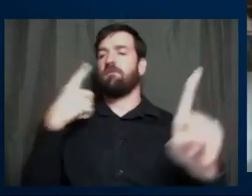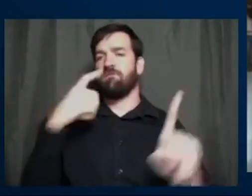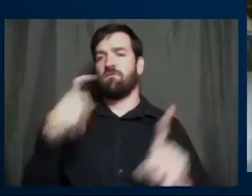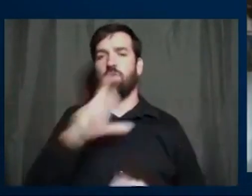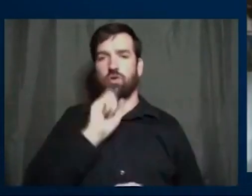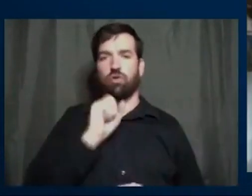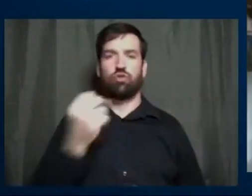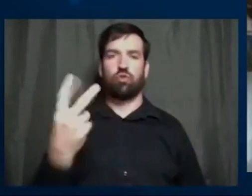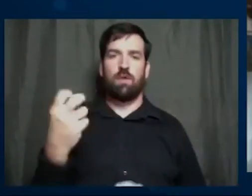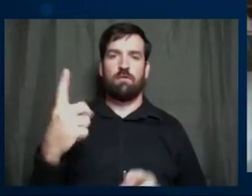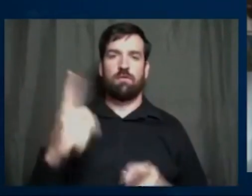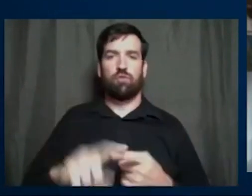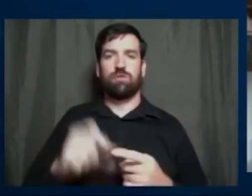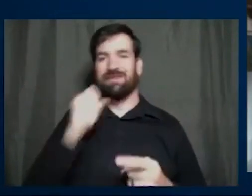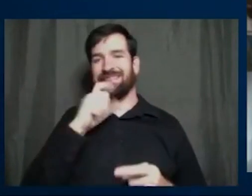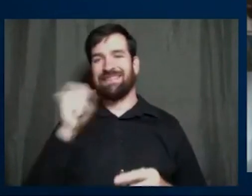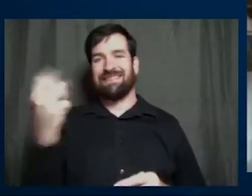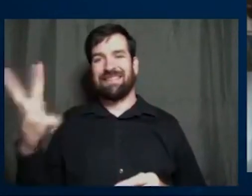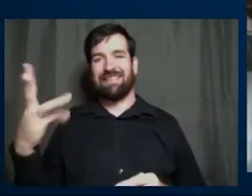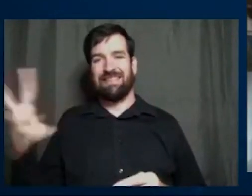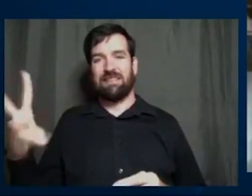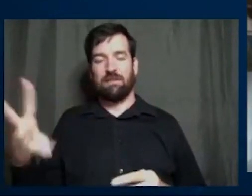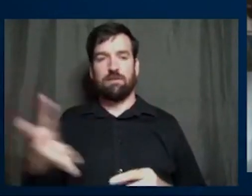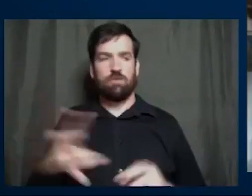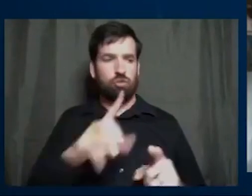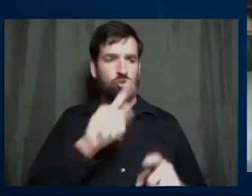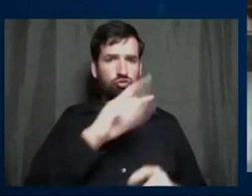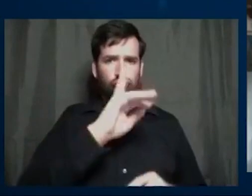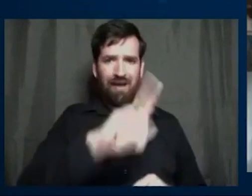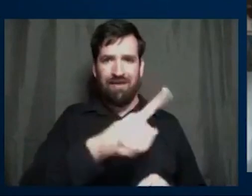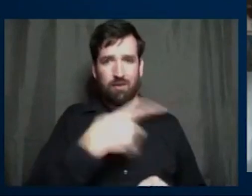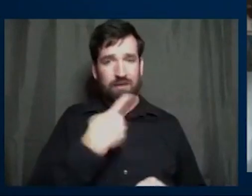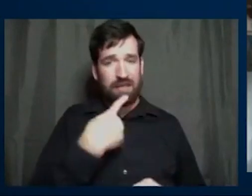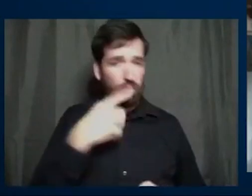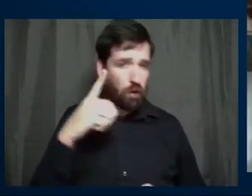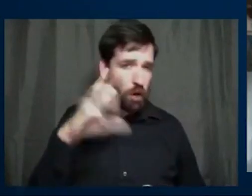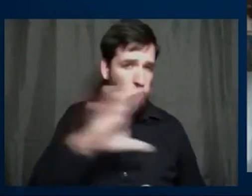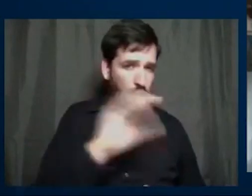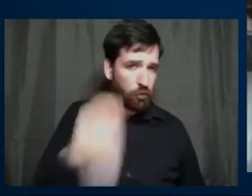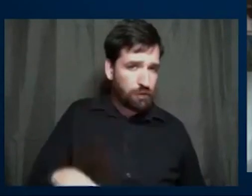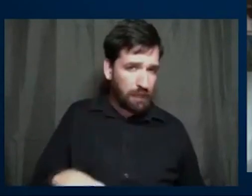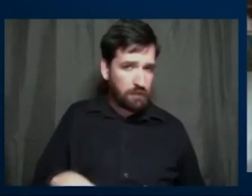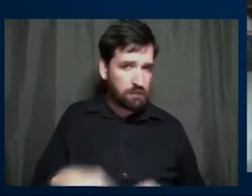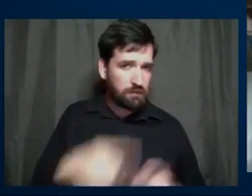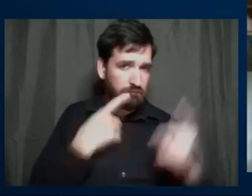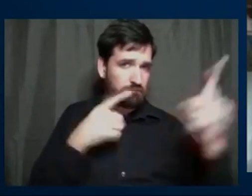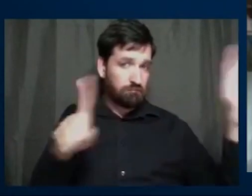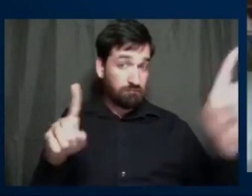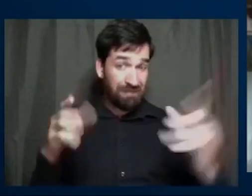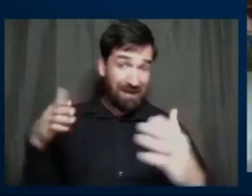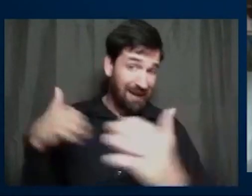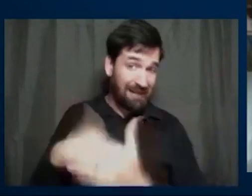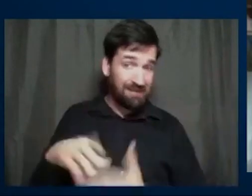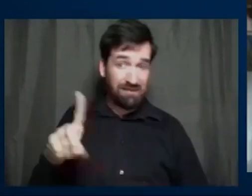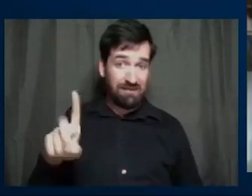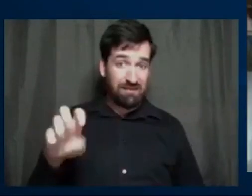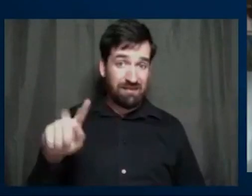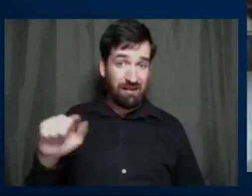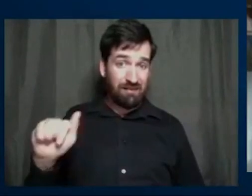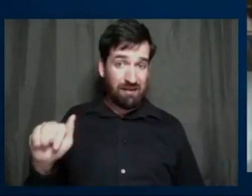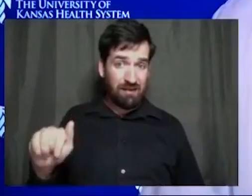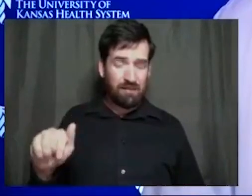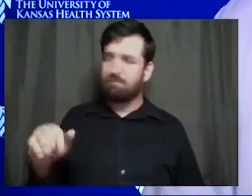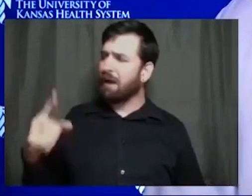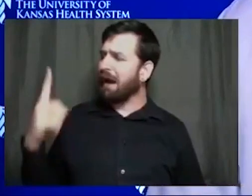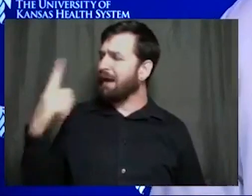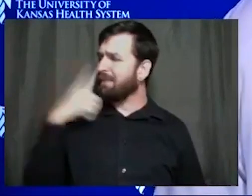Pfizer vaccine? The trials said 100%. Is this the case against the Delta variant? I think the